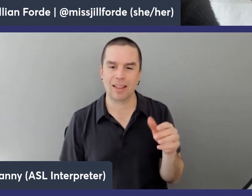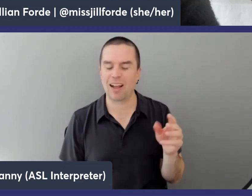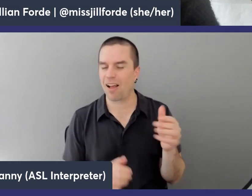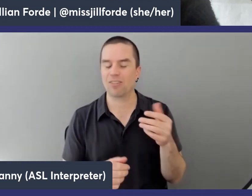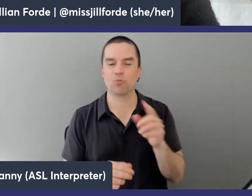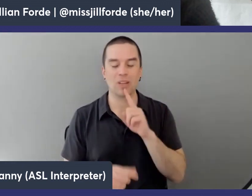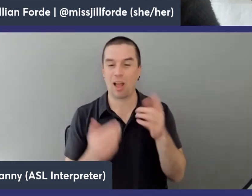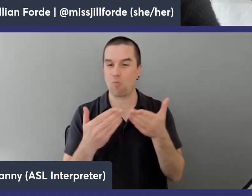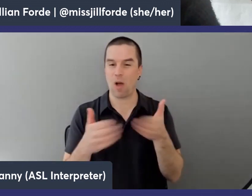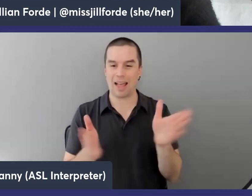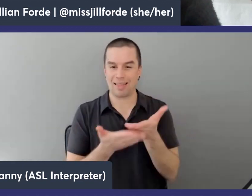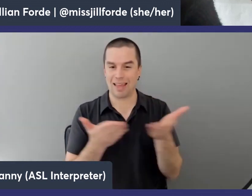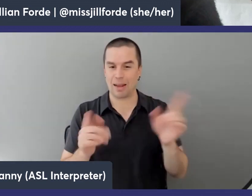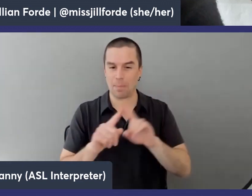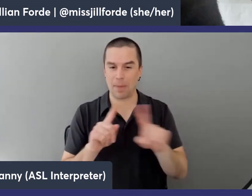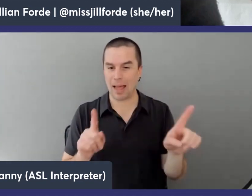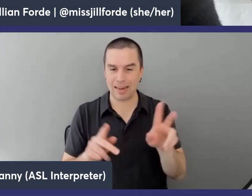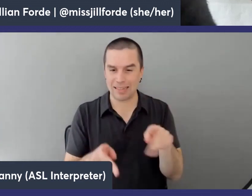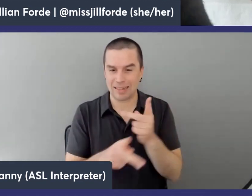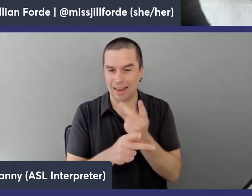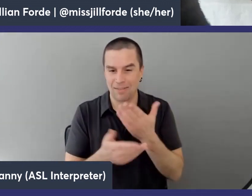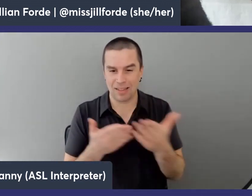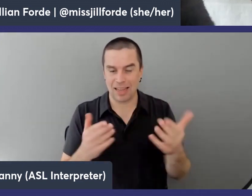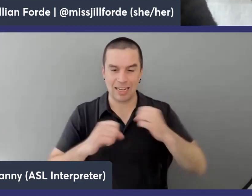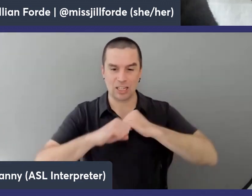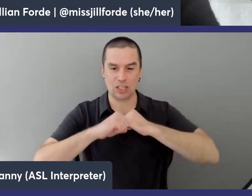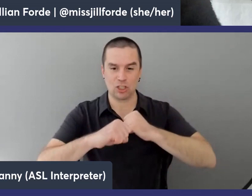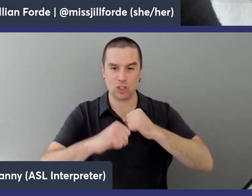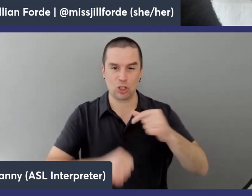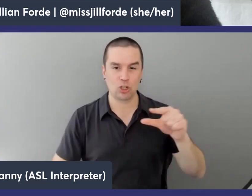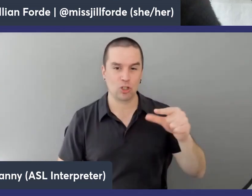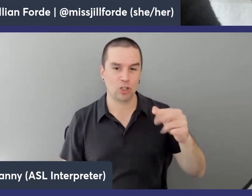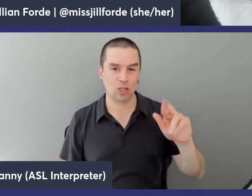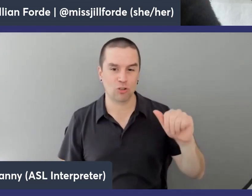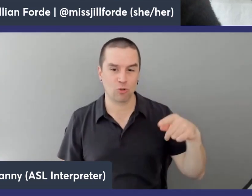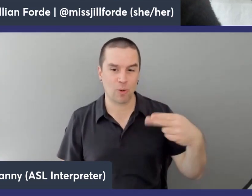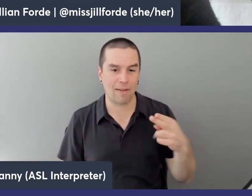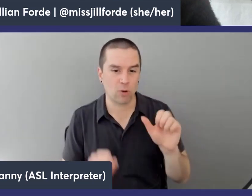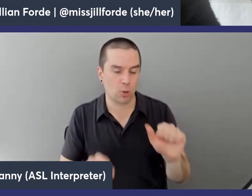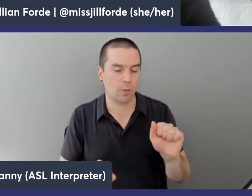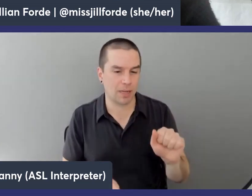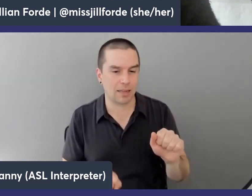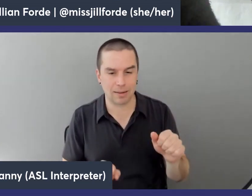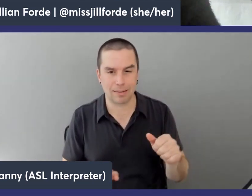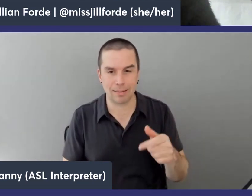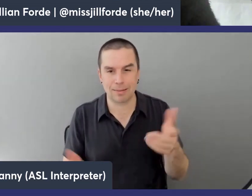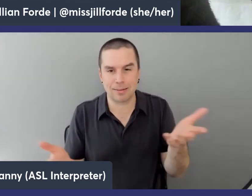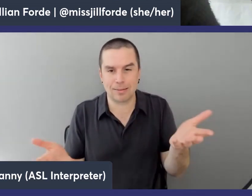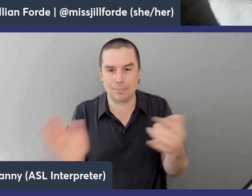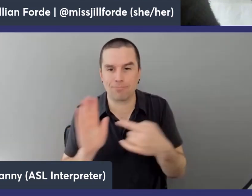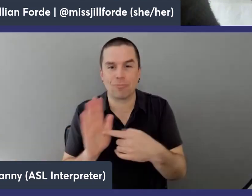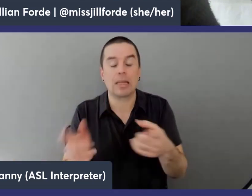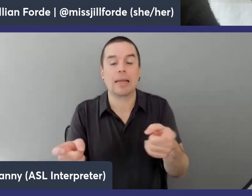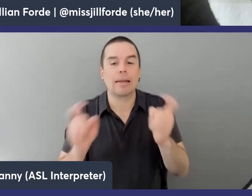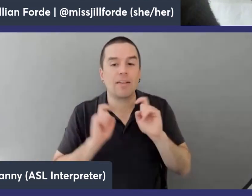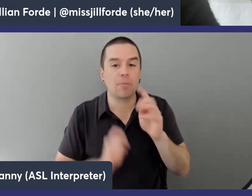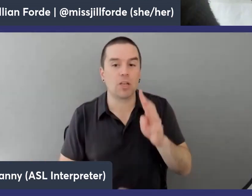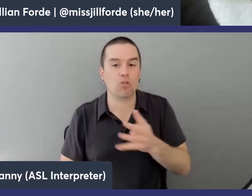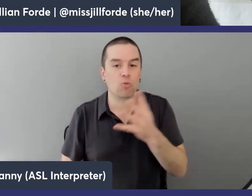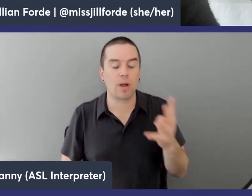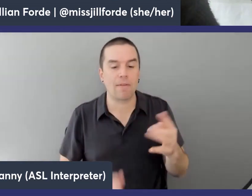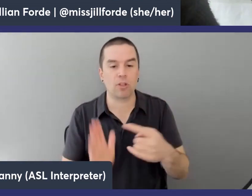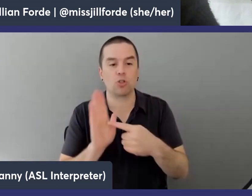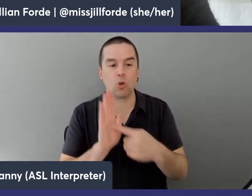things. A security graph, for example, could be give me a graph that represents how all of my